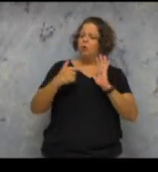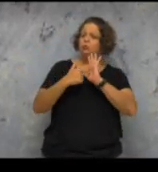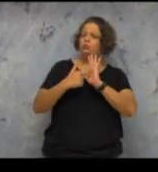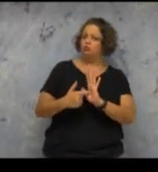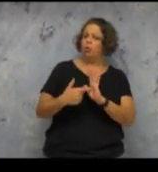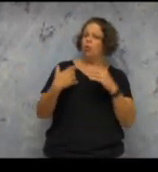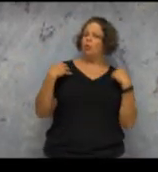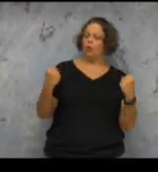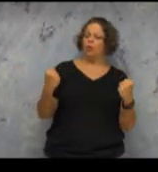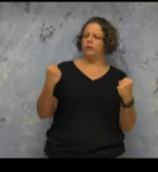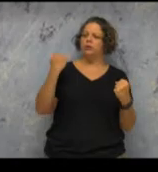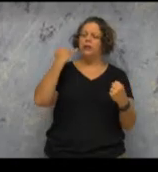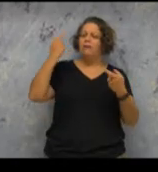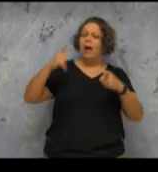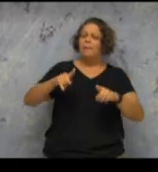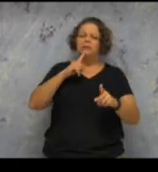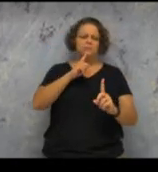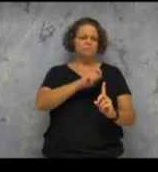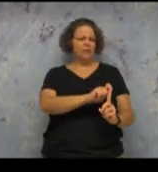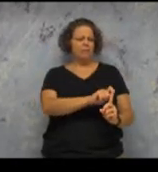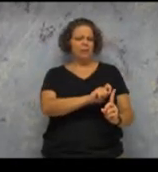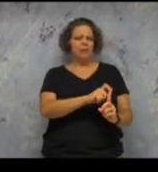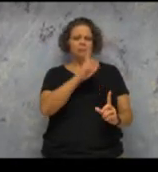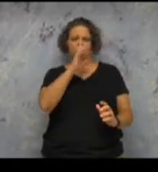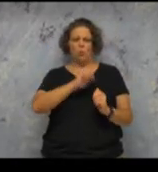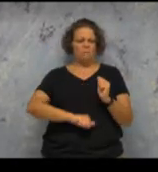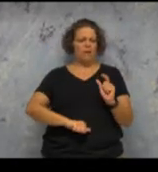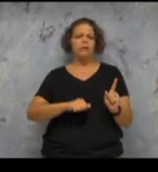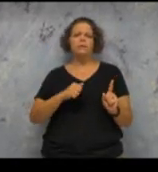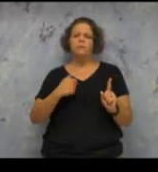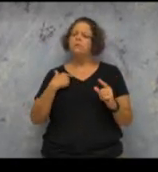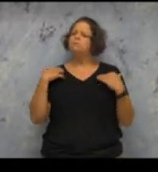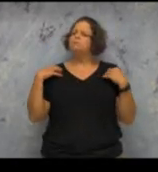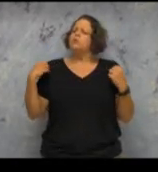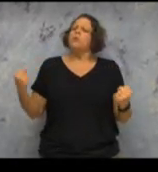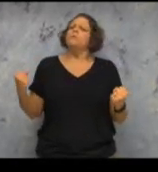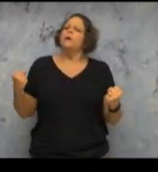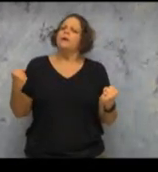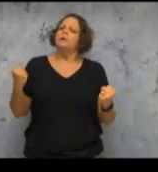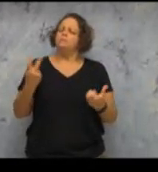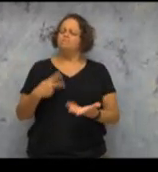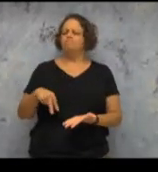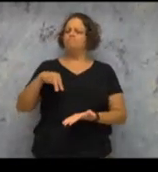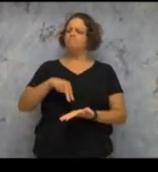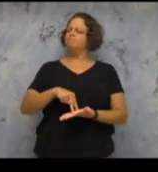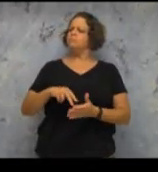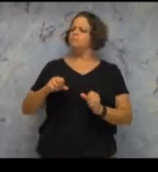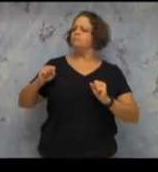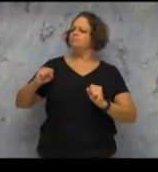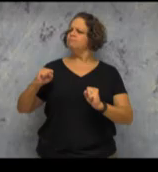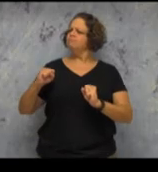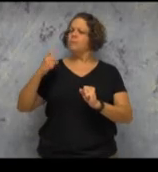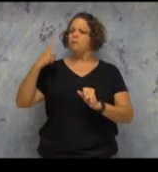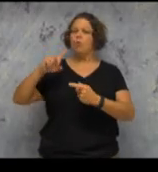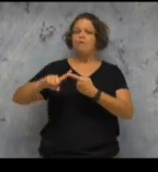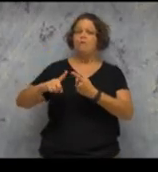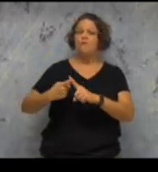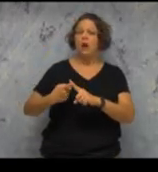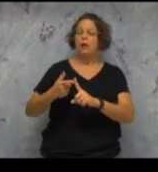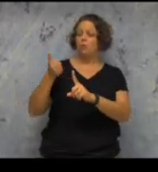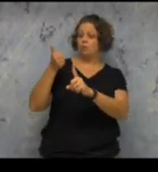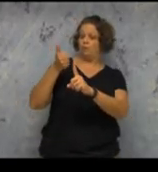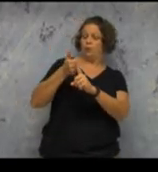show courage, and I want you to be strong enough to stand up for yourself or stand up for a friend or a classmate. If you